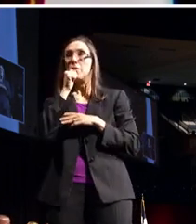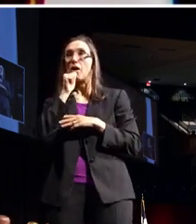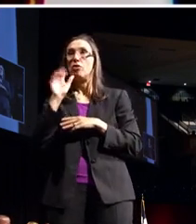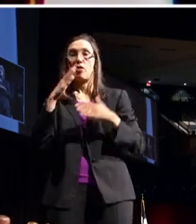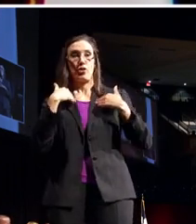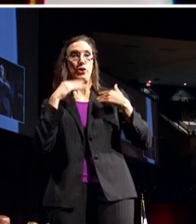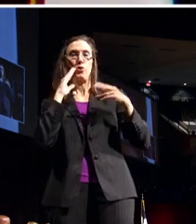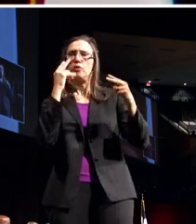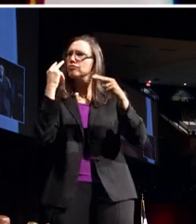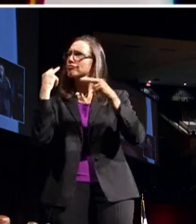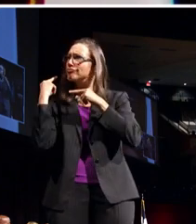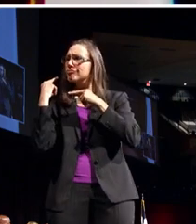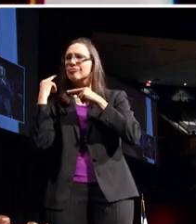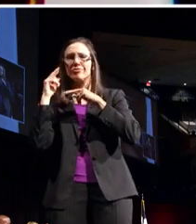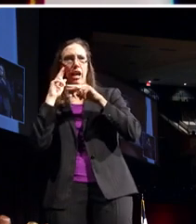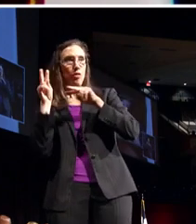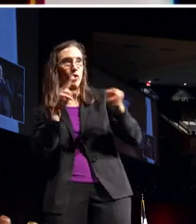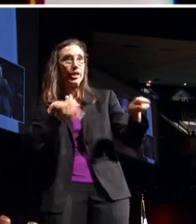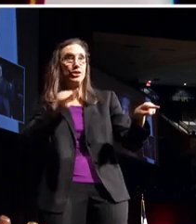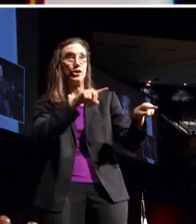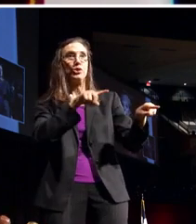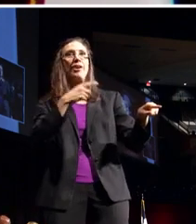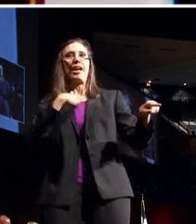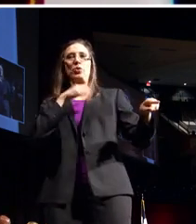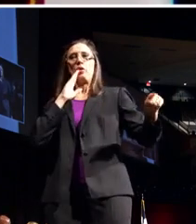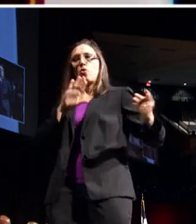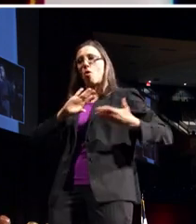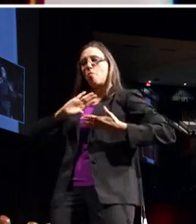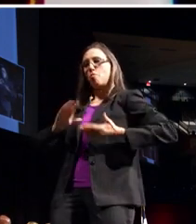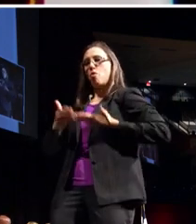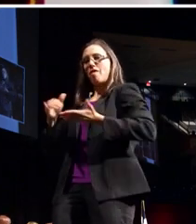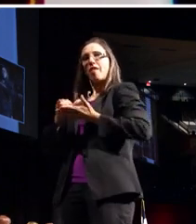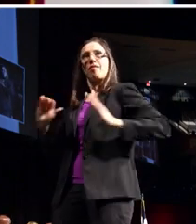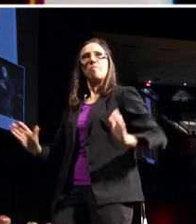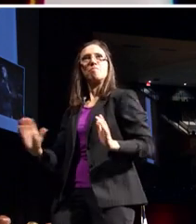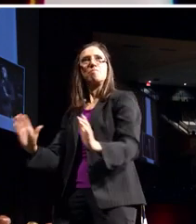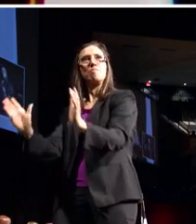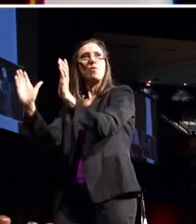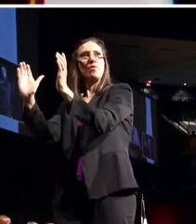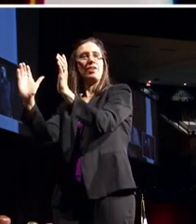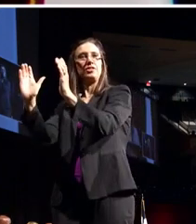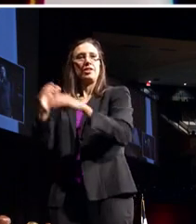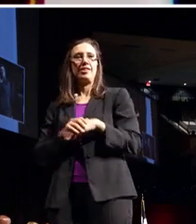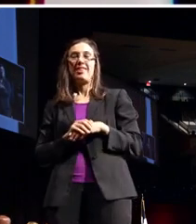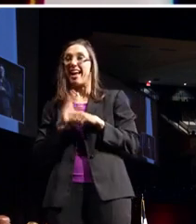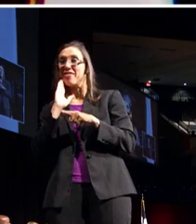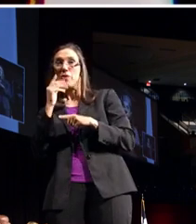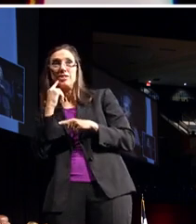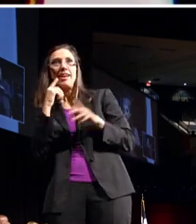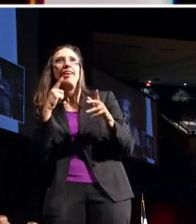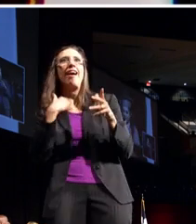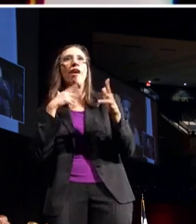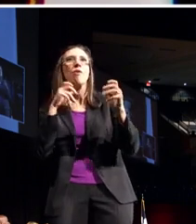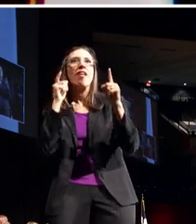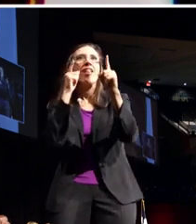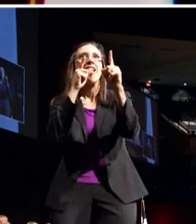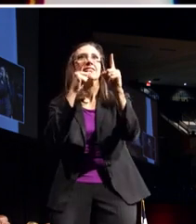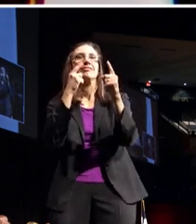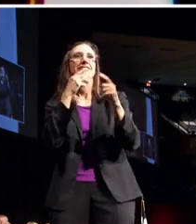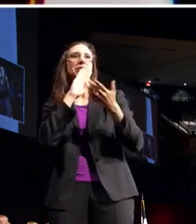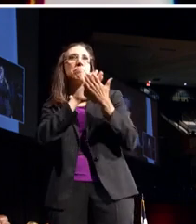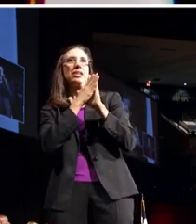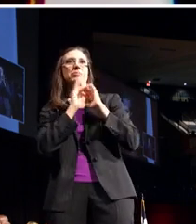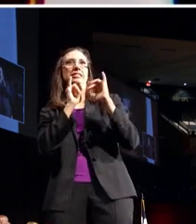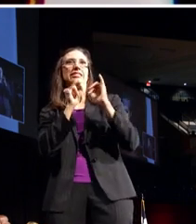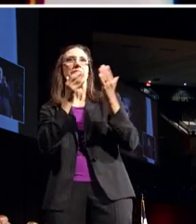that motivation on them. And that one day they will say, "I want to be just like you." To